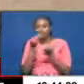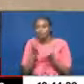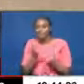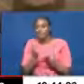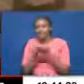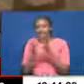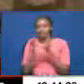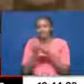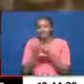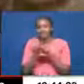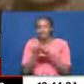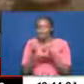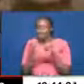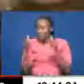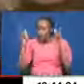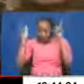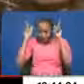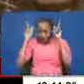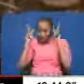been spared either.